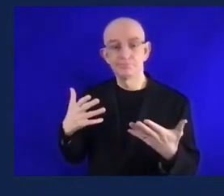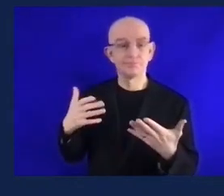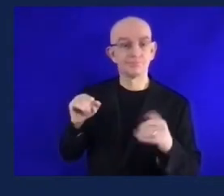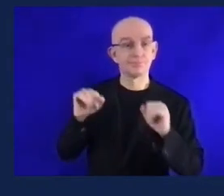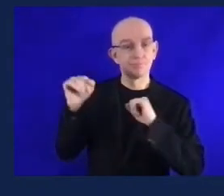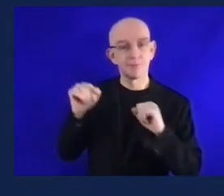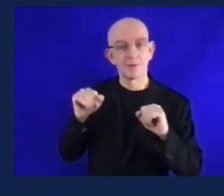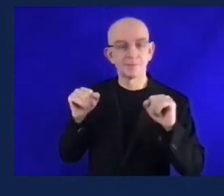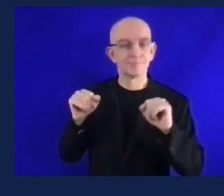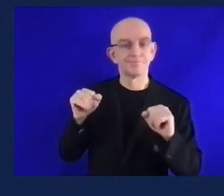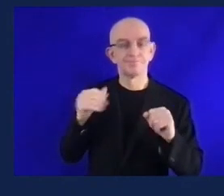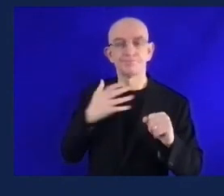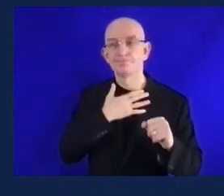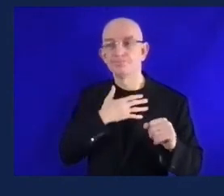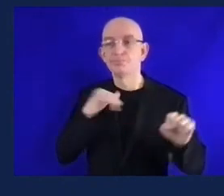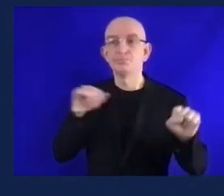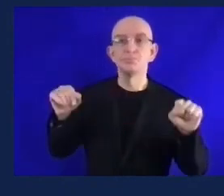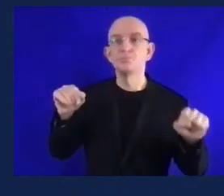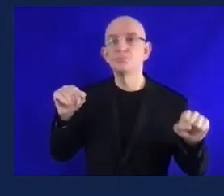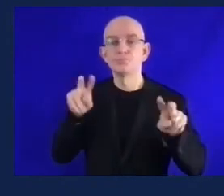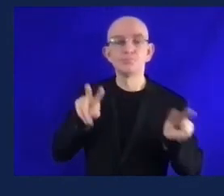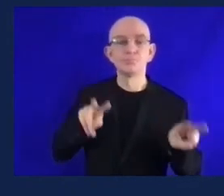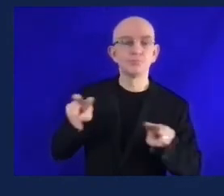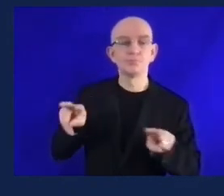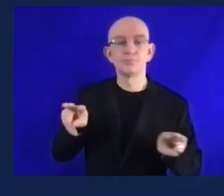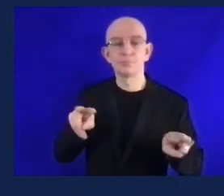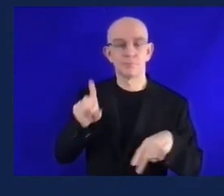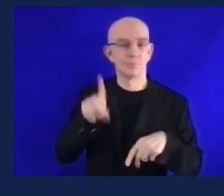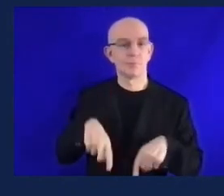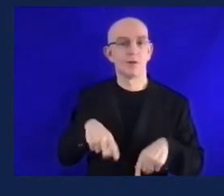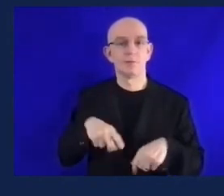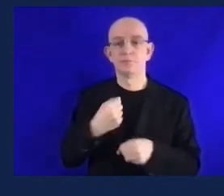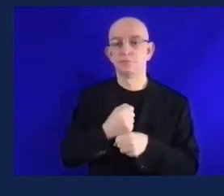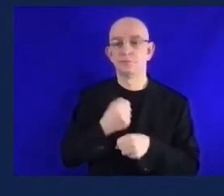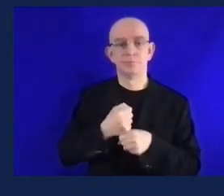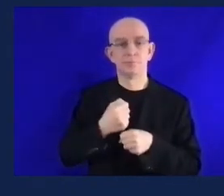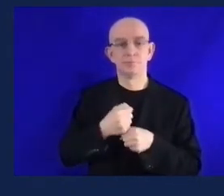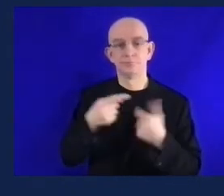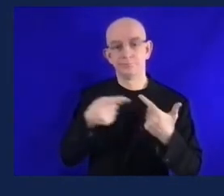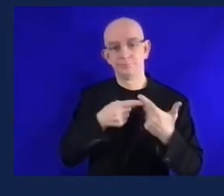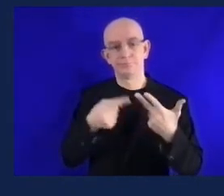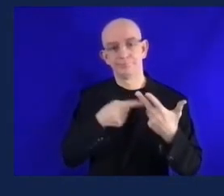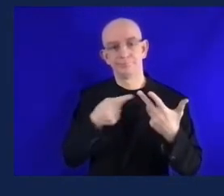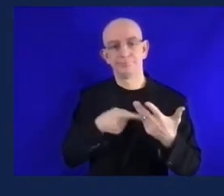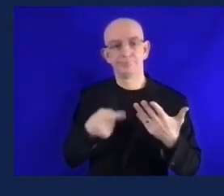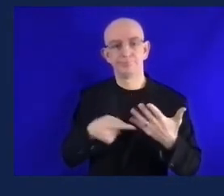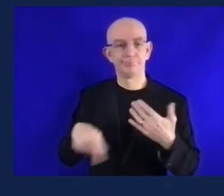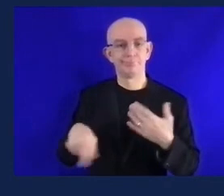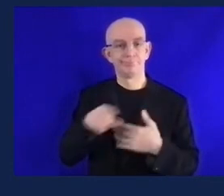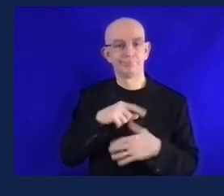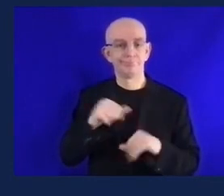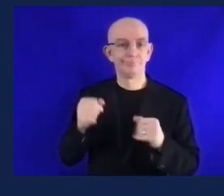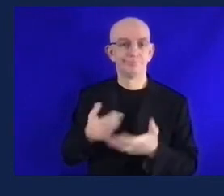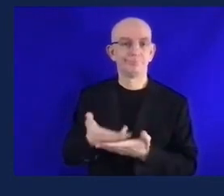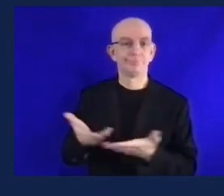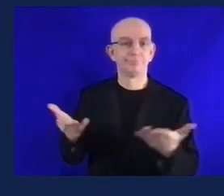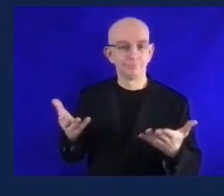right to enjoy football regardless of the characteristics and needs they present.